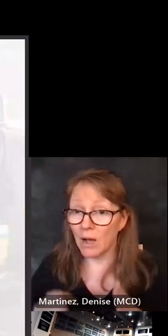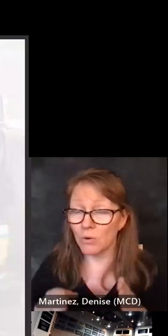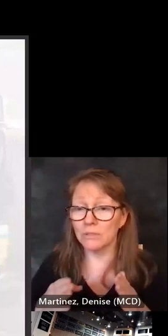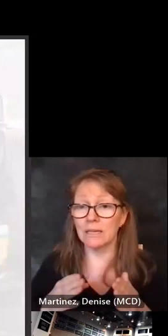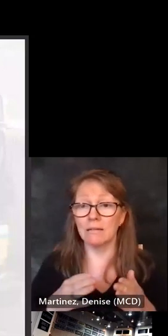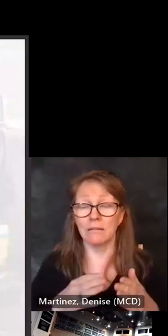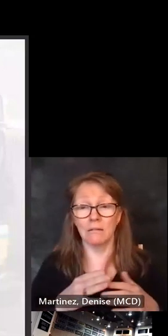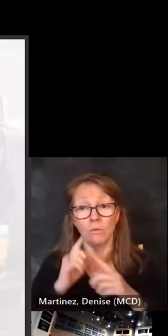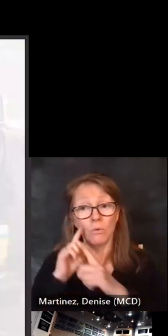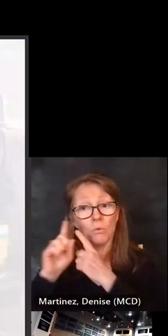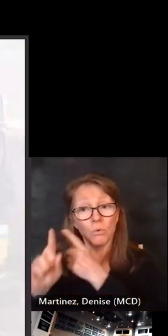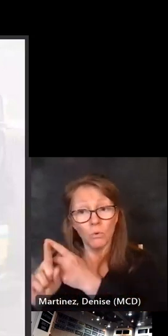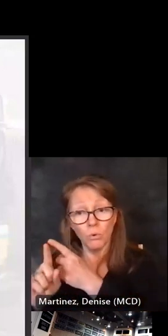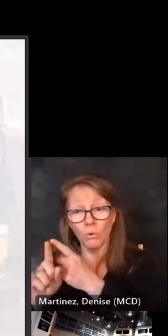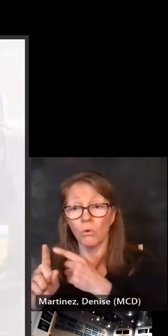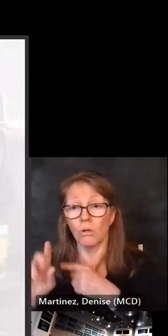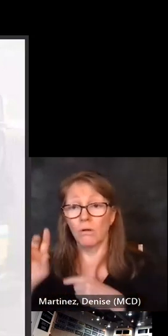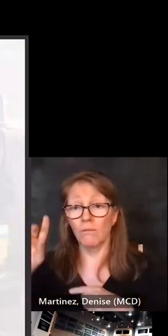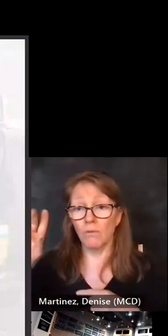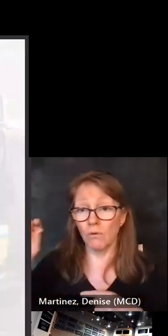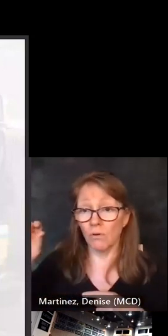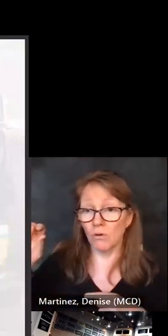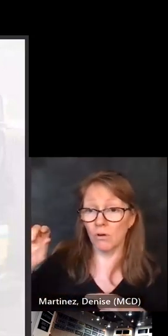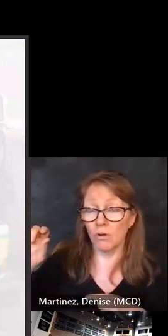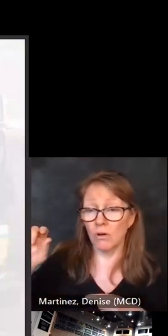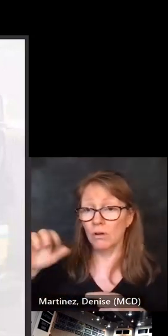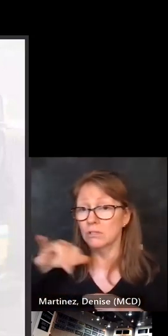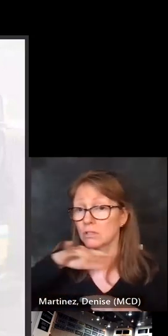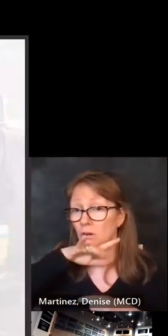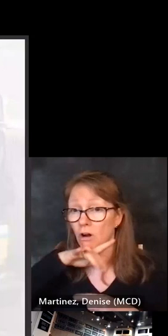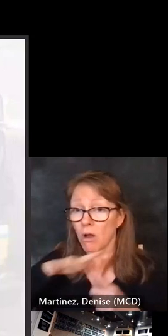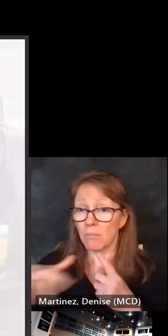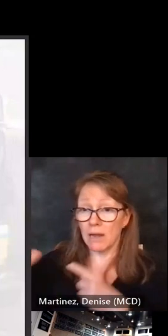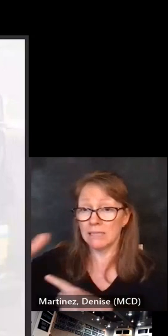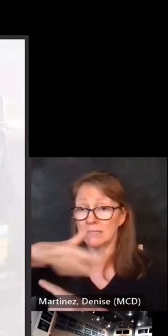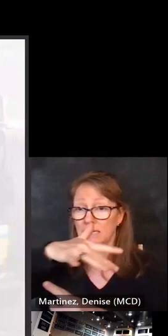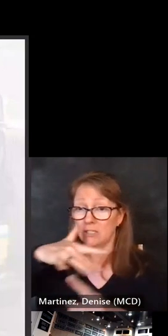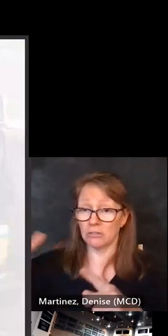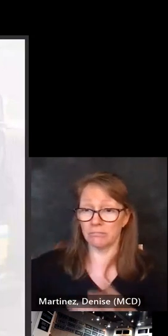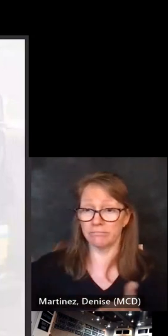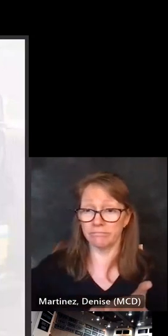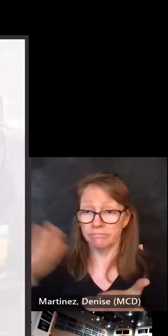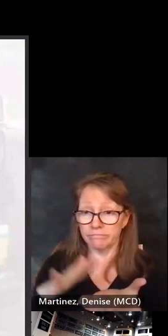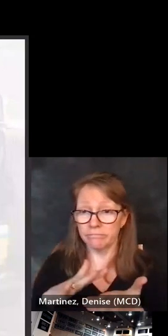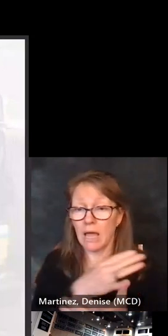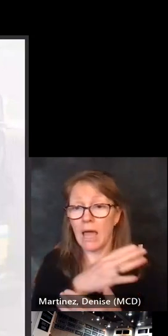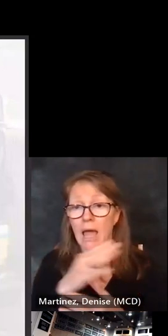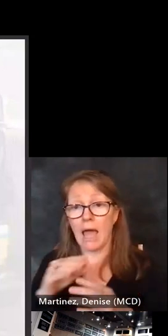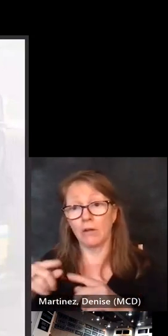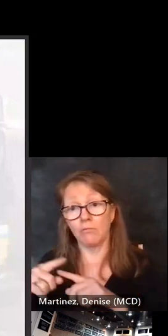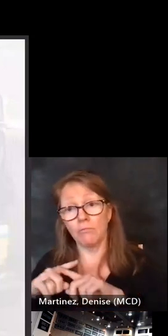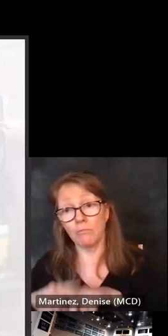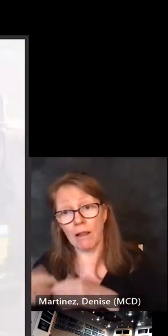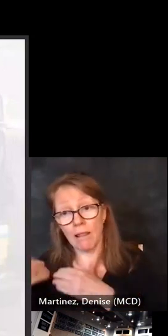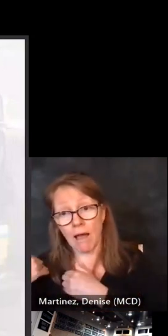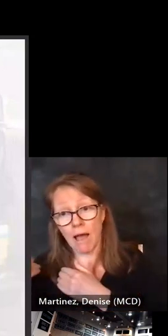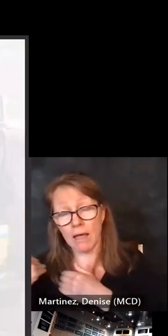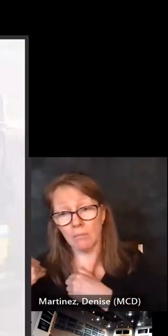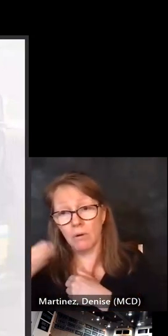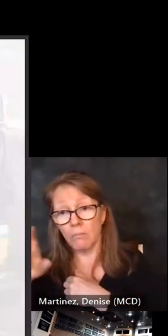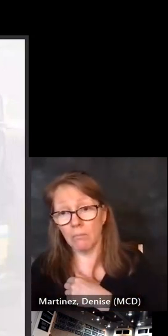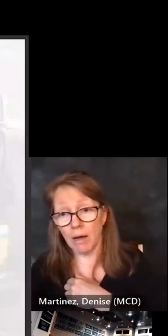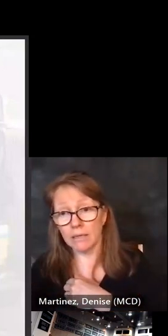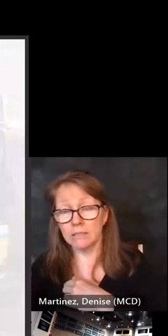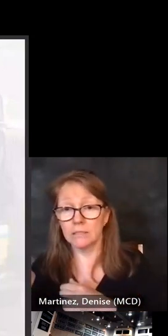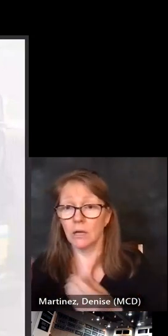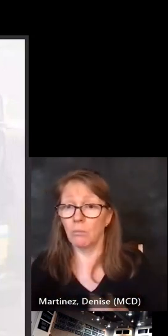decarbonization, getting reliable bus service to our bus riders, which is, you know, more than just